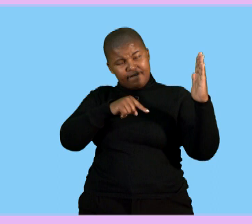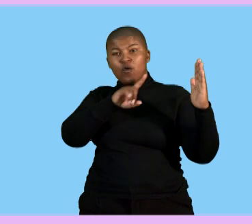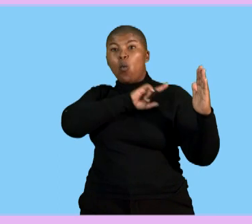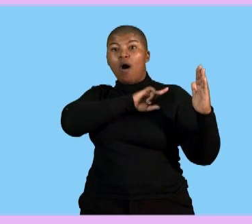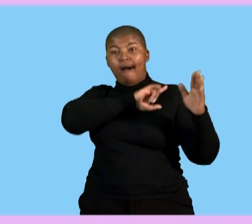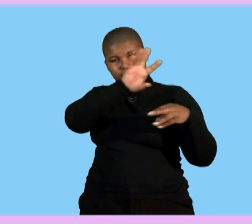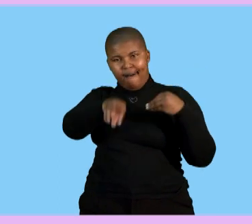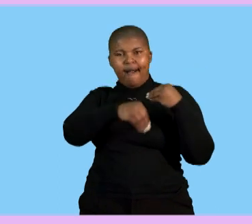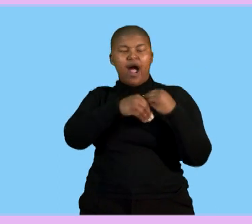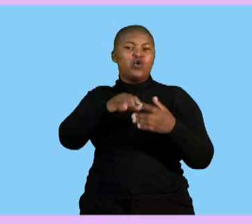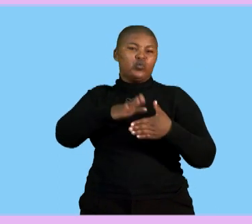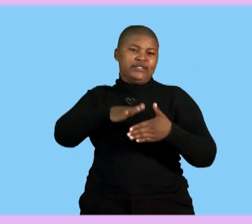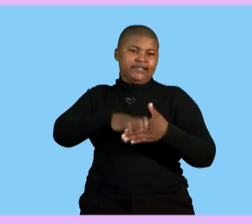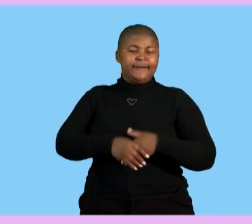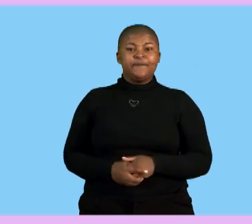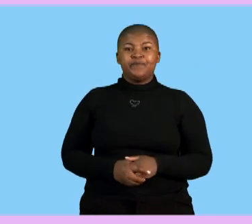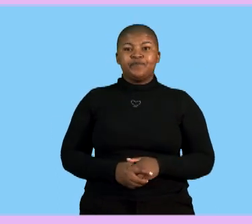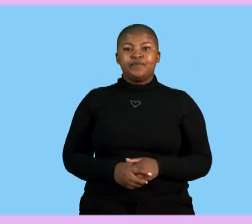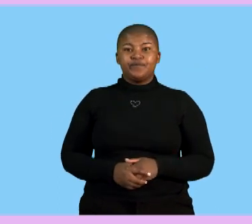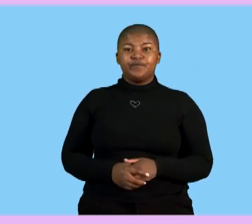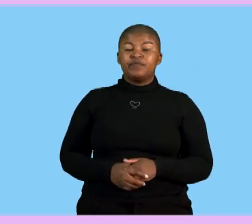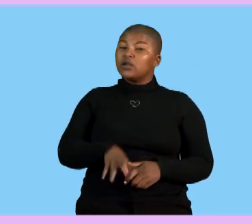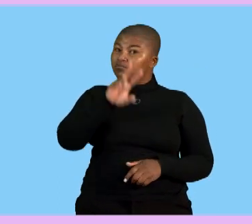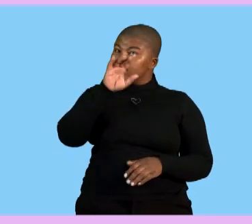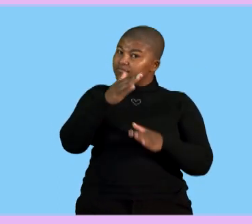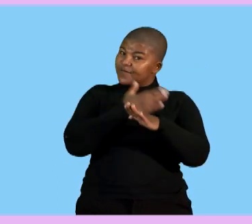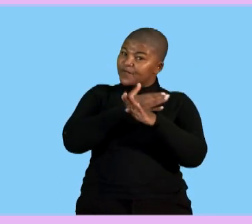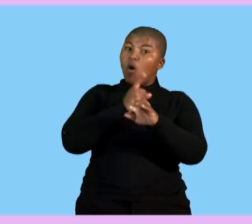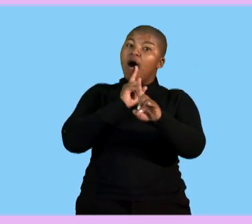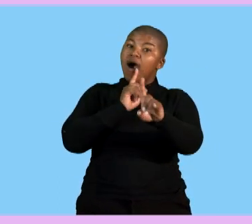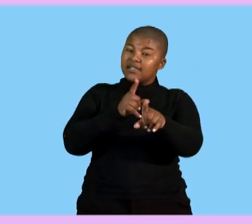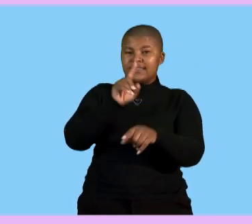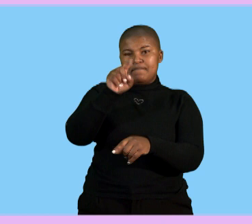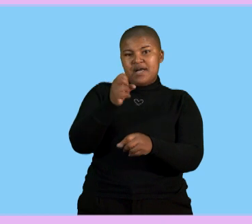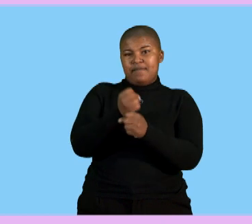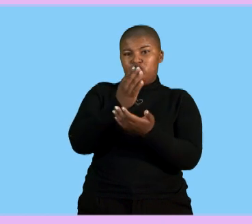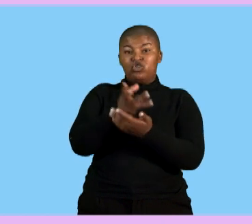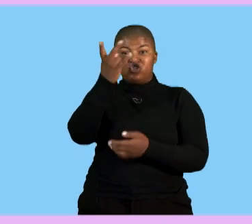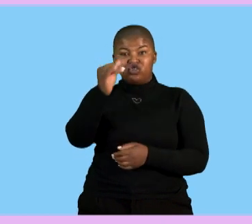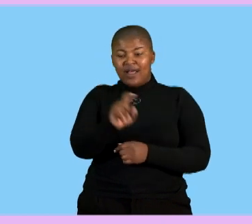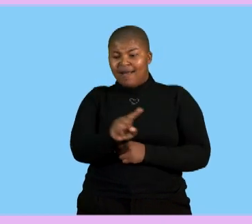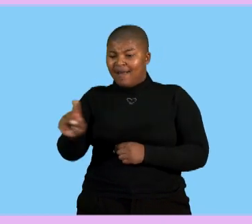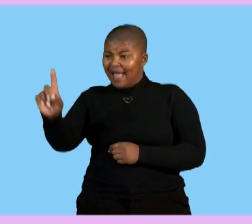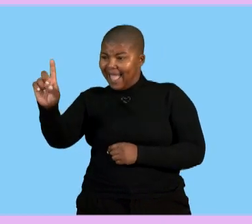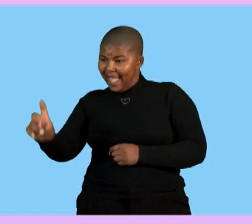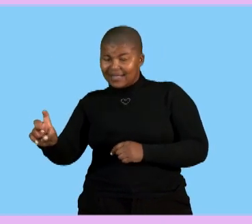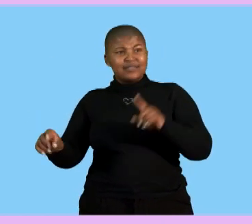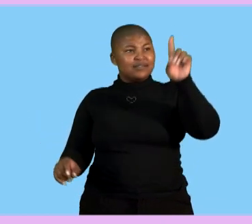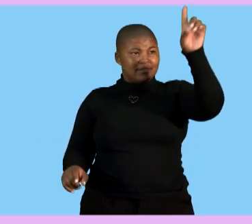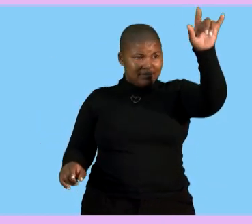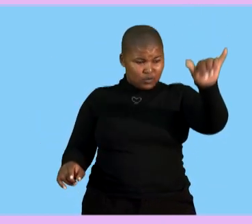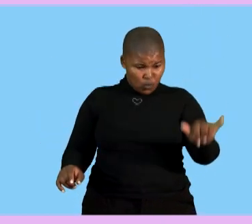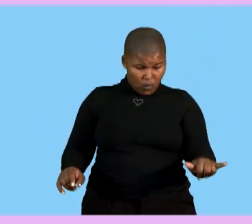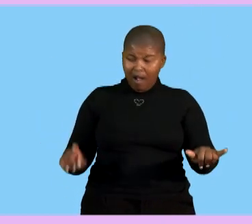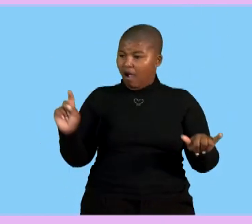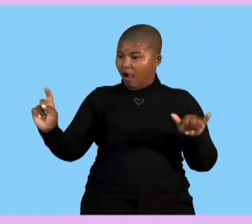we can attempt to answer this, we need to go and look at the relationship between the x and